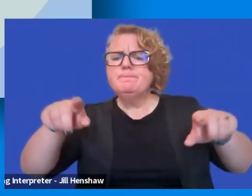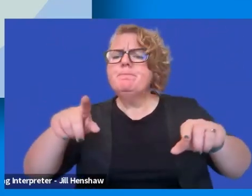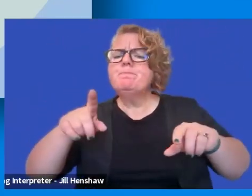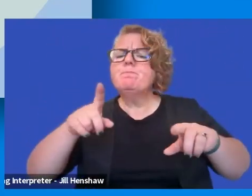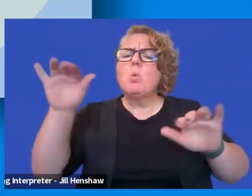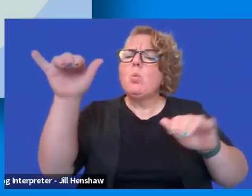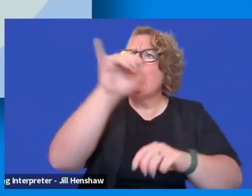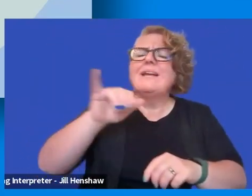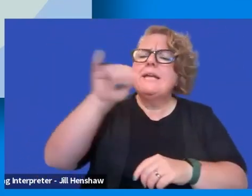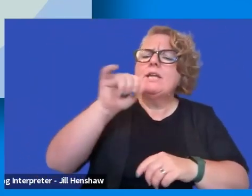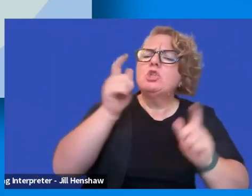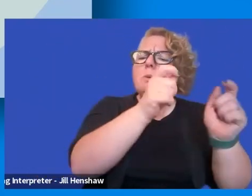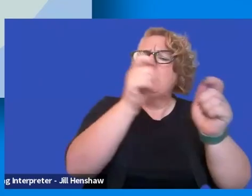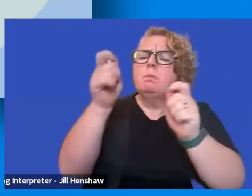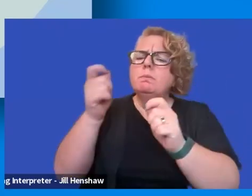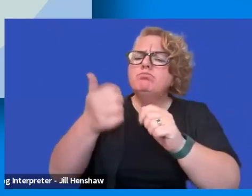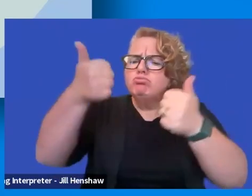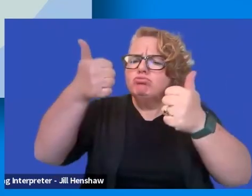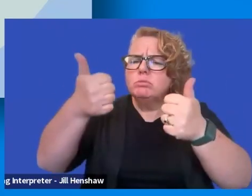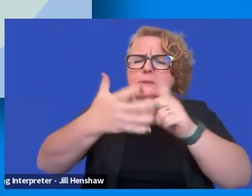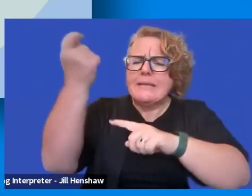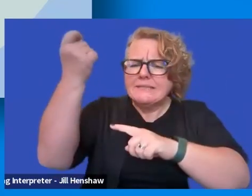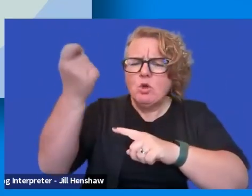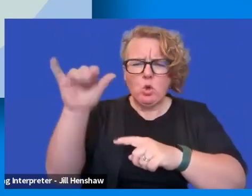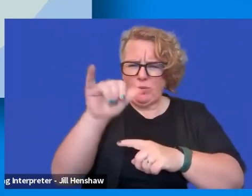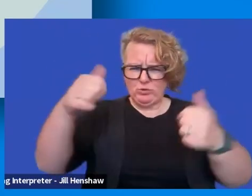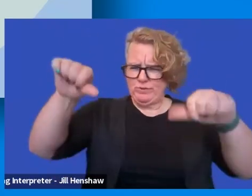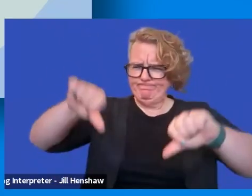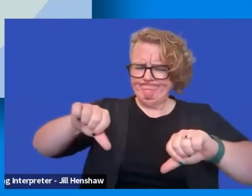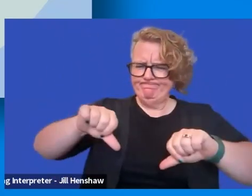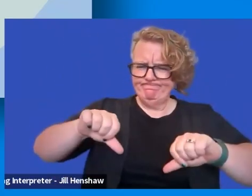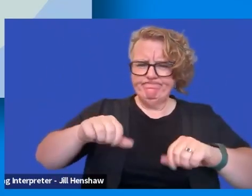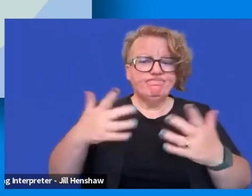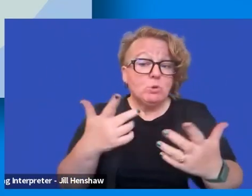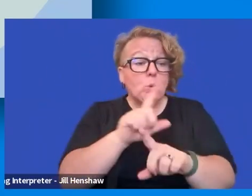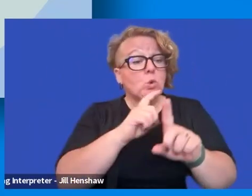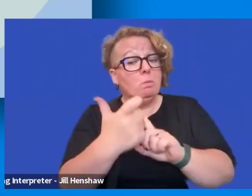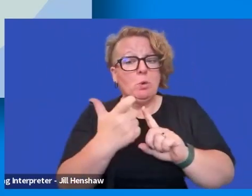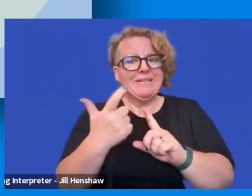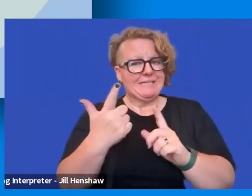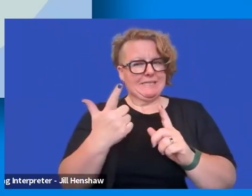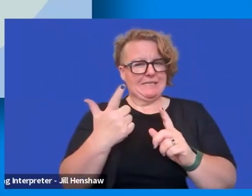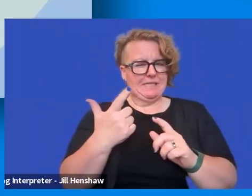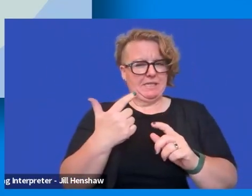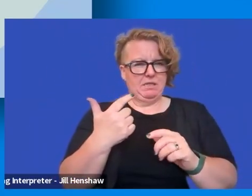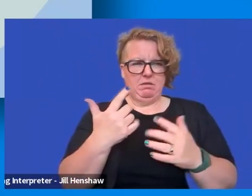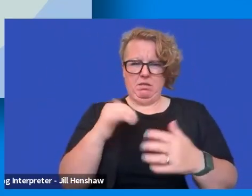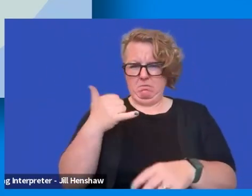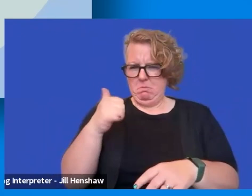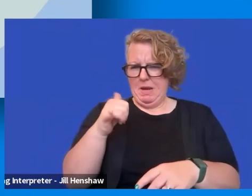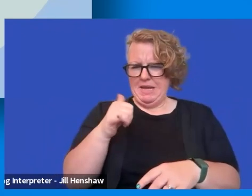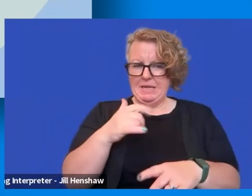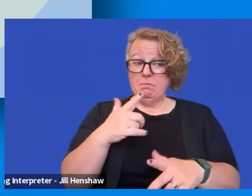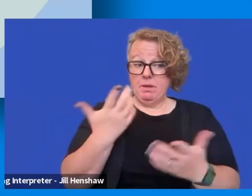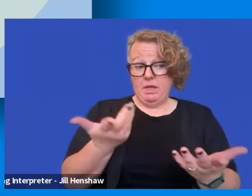or applications that are successful, or where do our communities sit that might have an